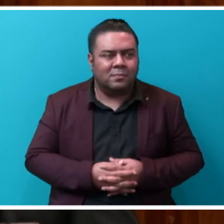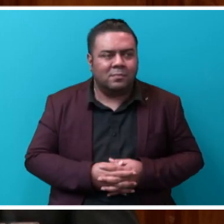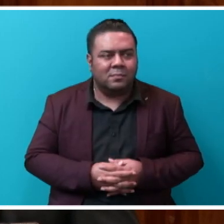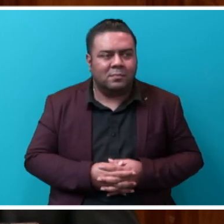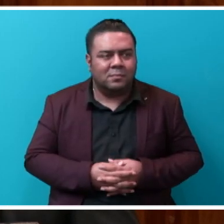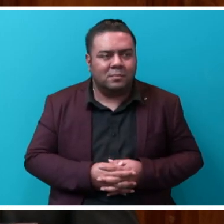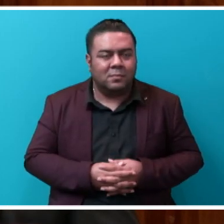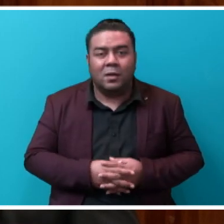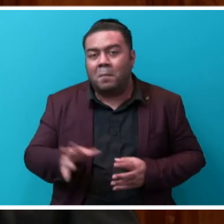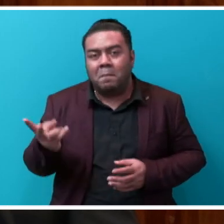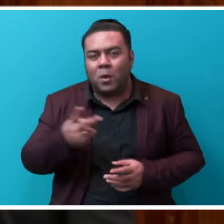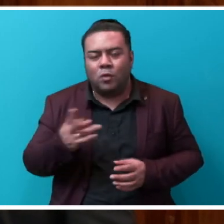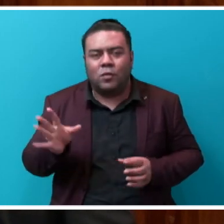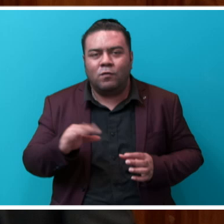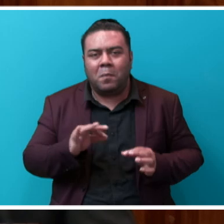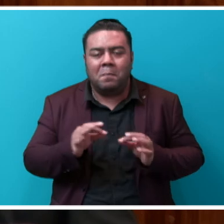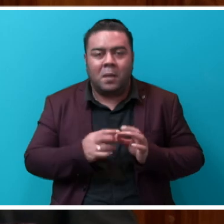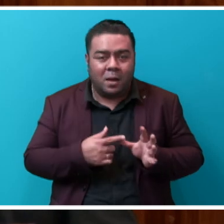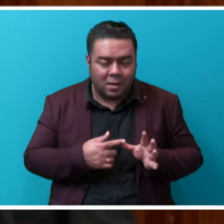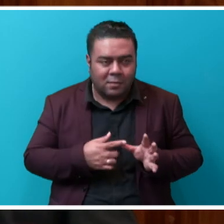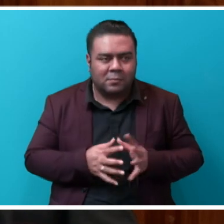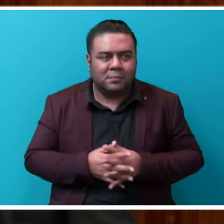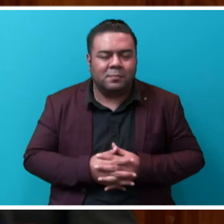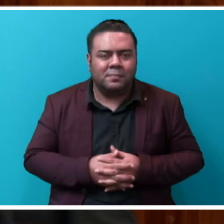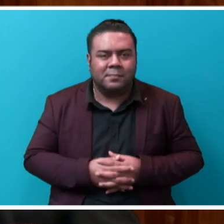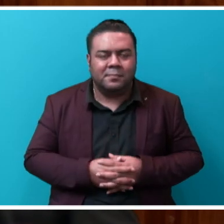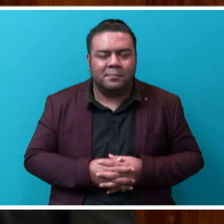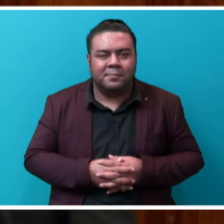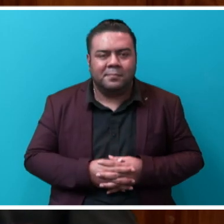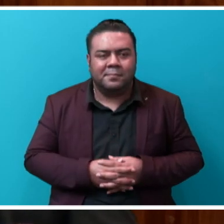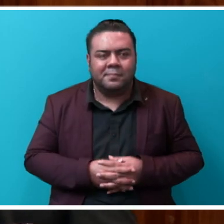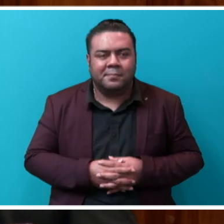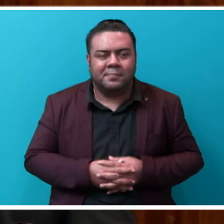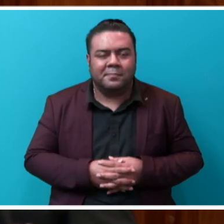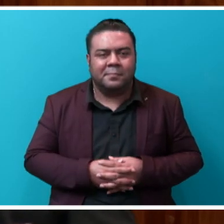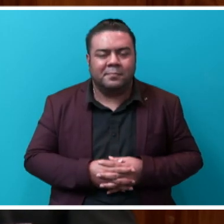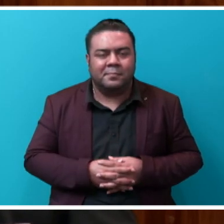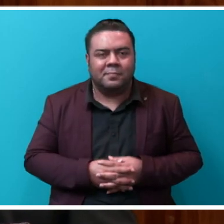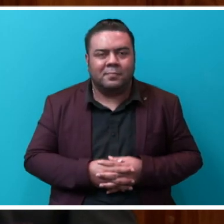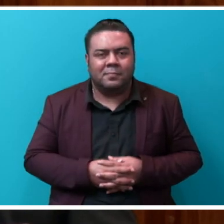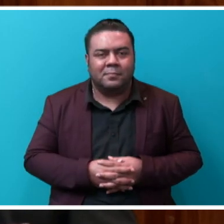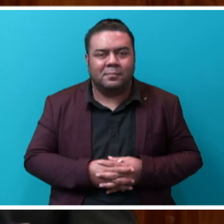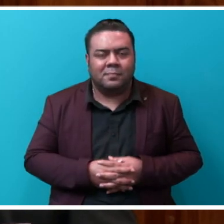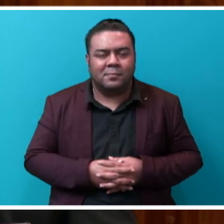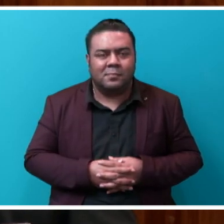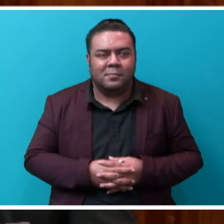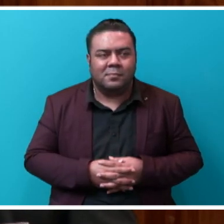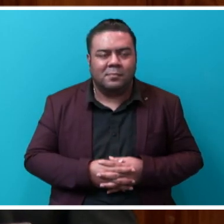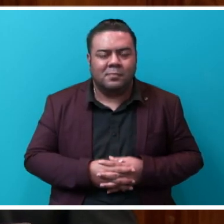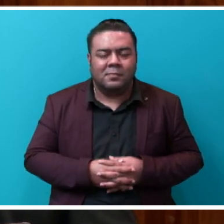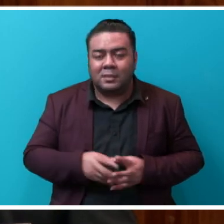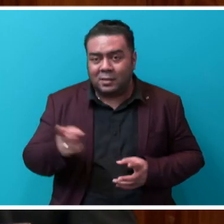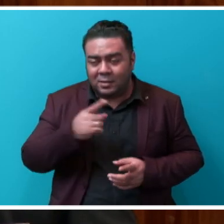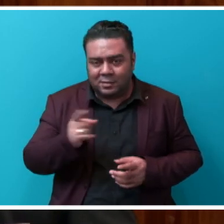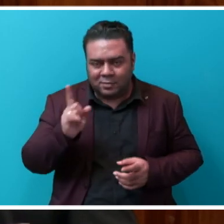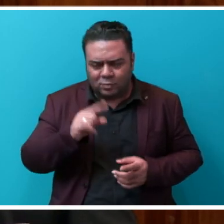Both from Ba. Honorable Speaker, this drive was a trial. but we